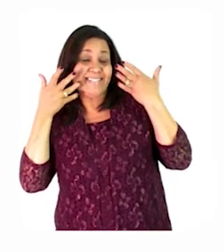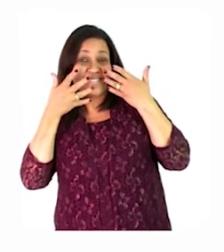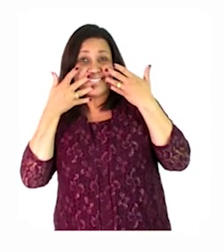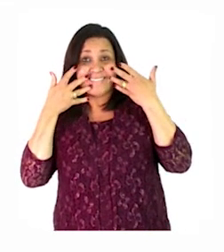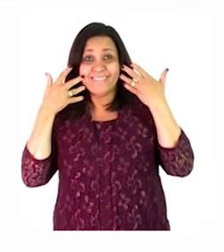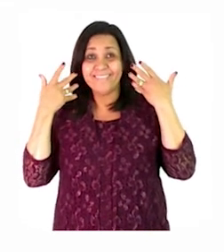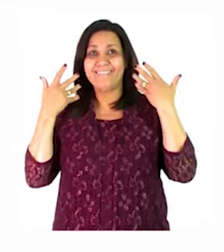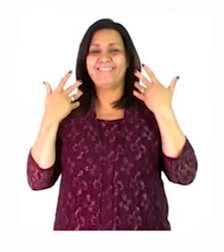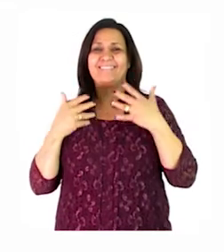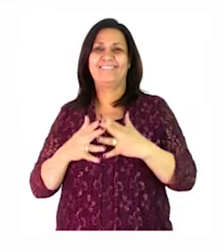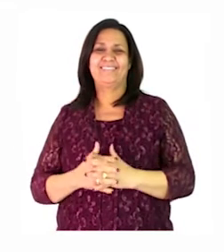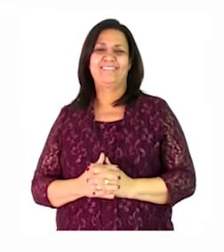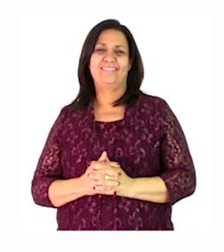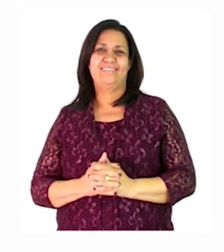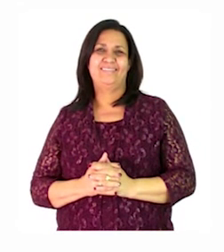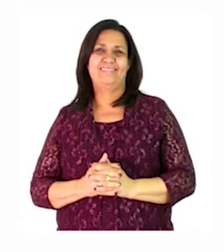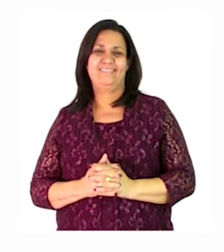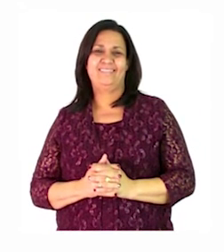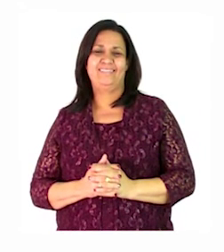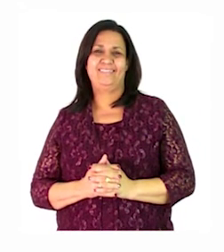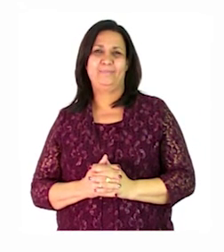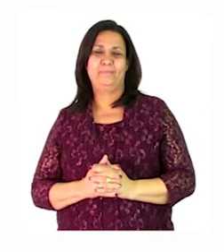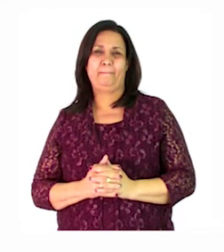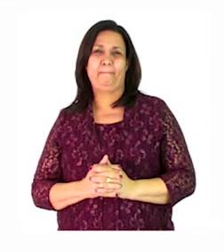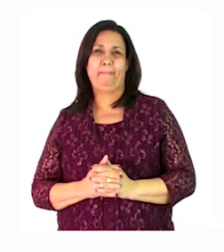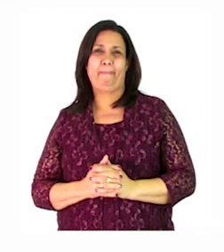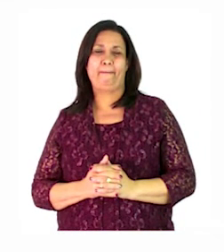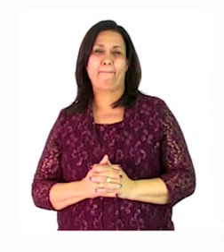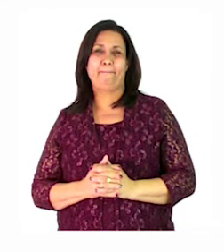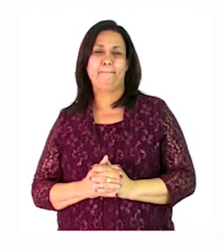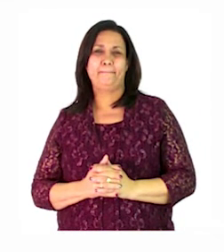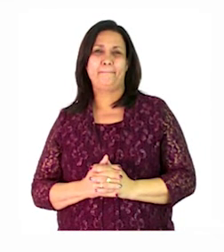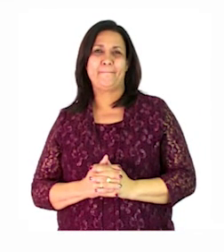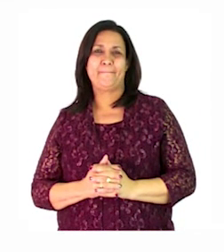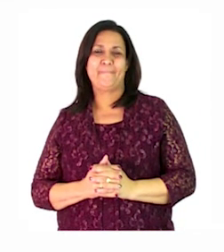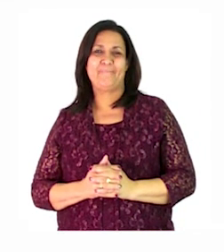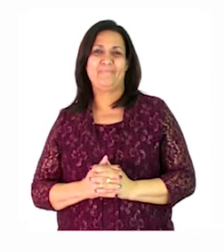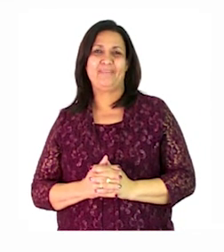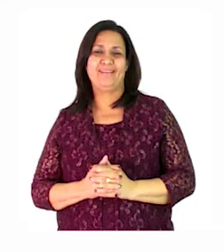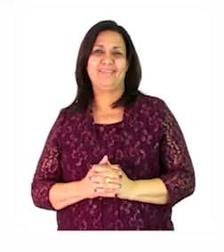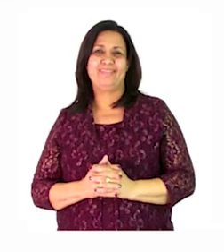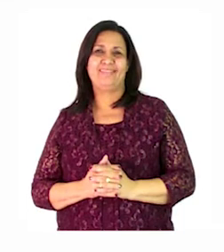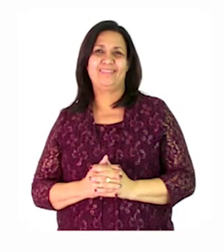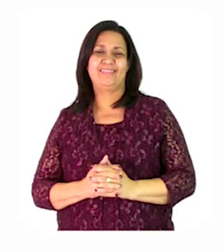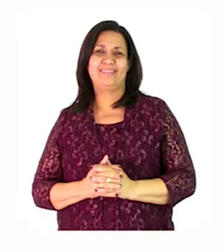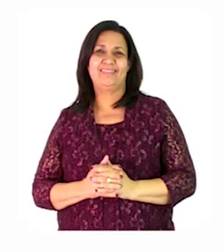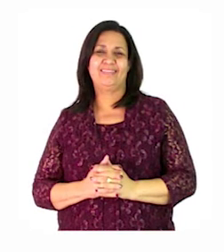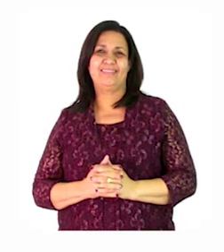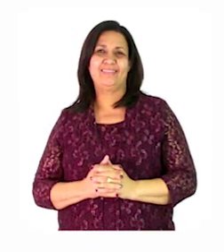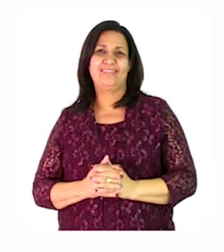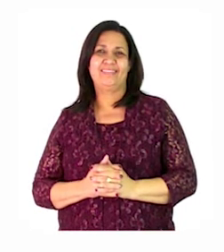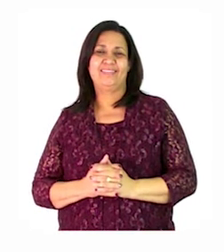same row, there is a kitten or a baby cat. So